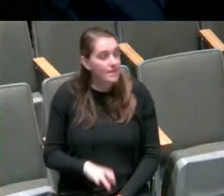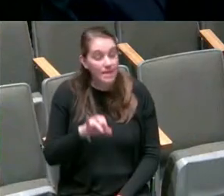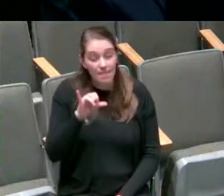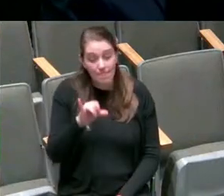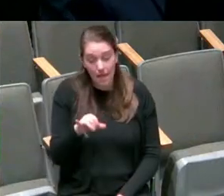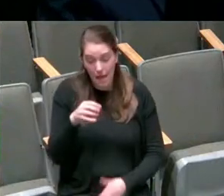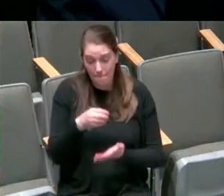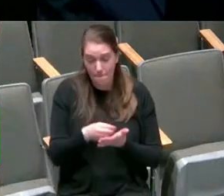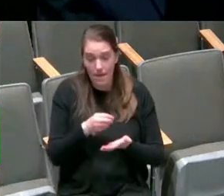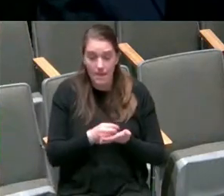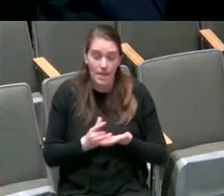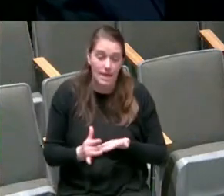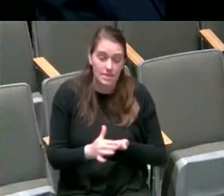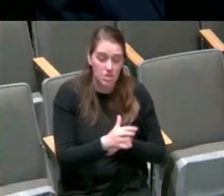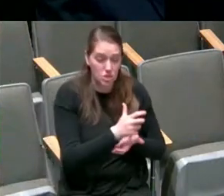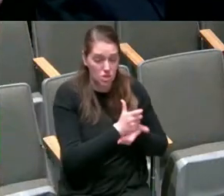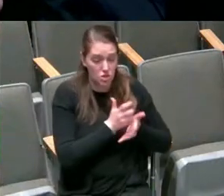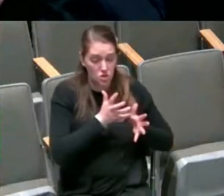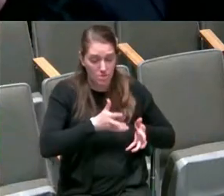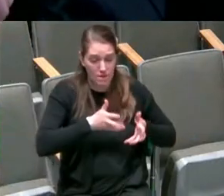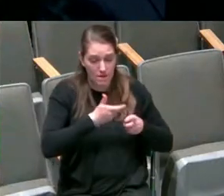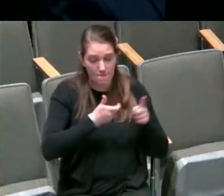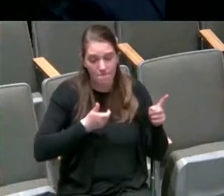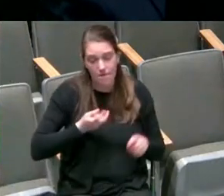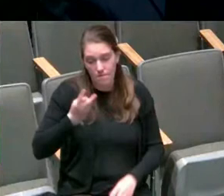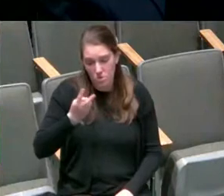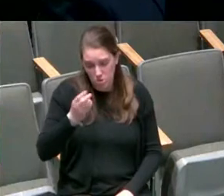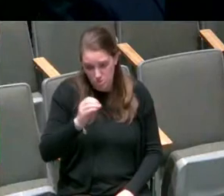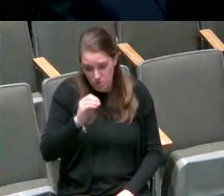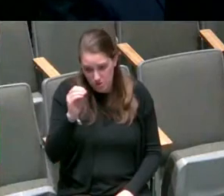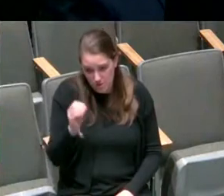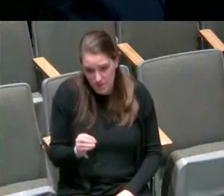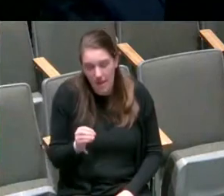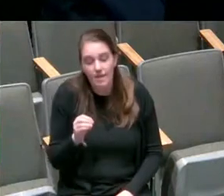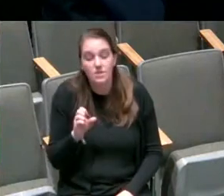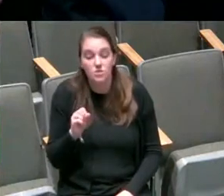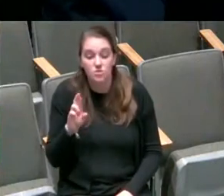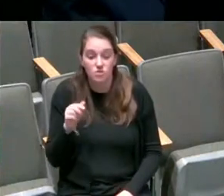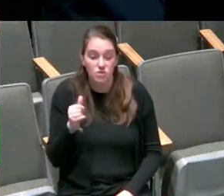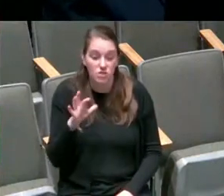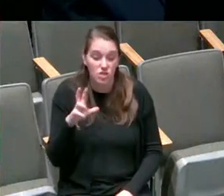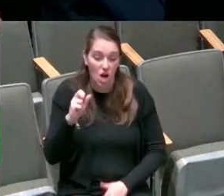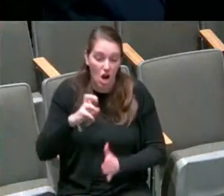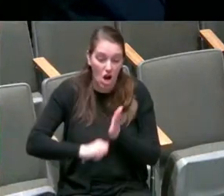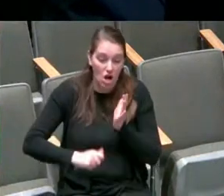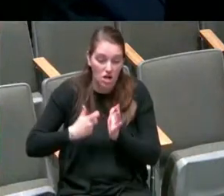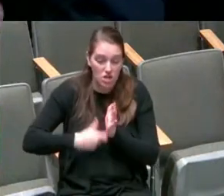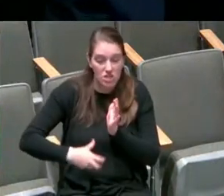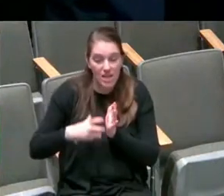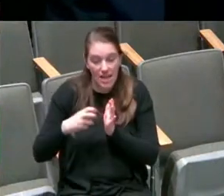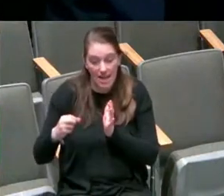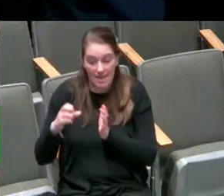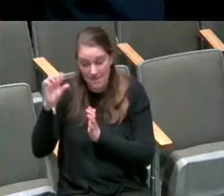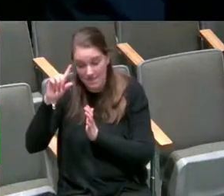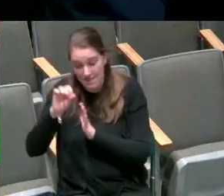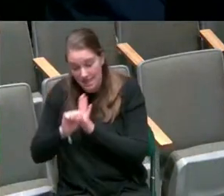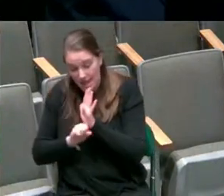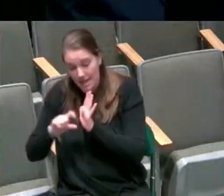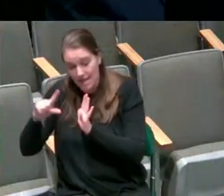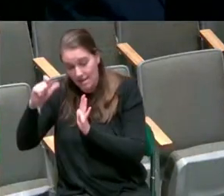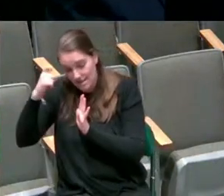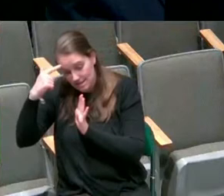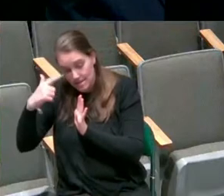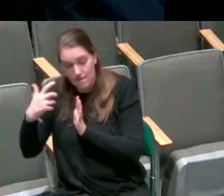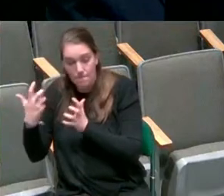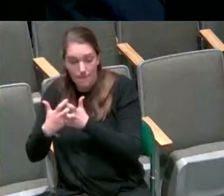that has accumulated over time from this two percent surcharge in the state match which has not met the standard to be expended by